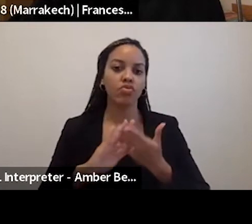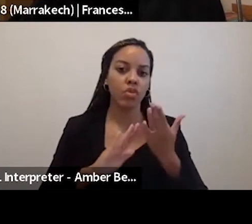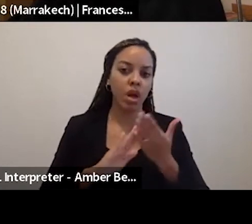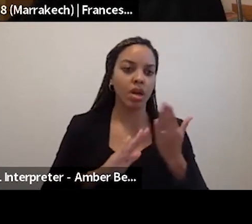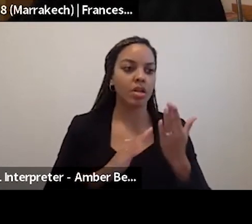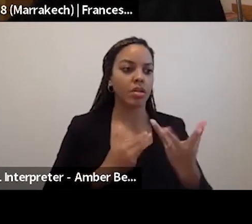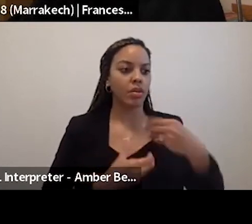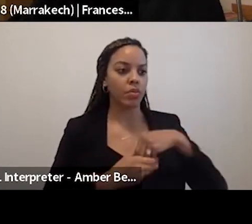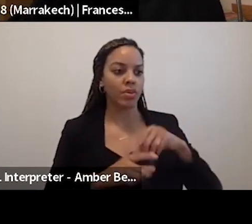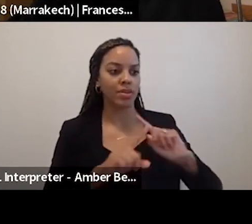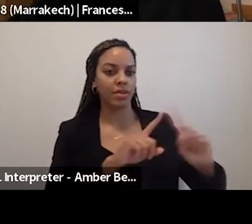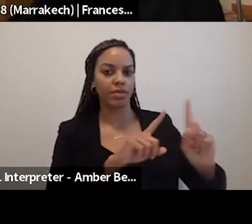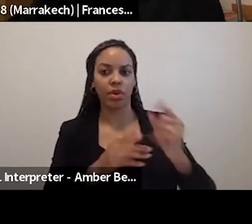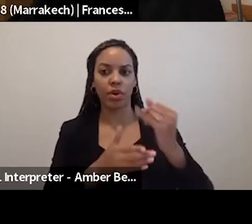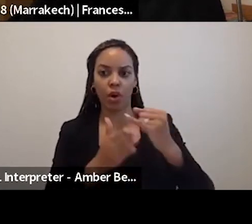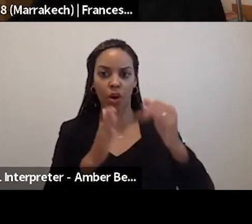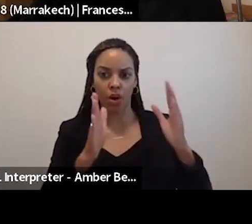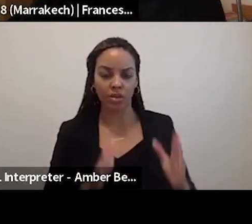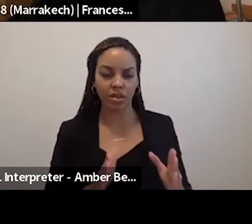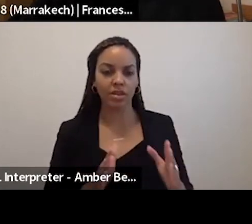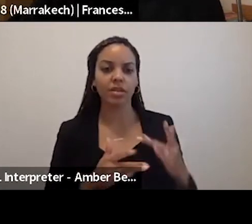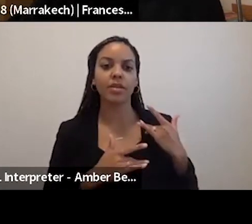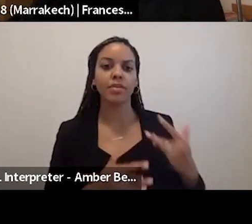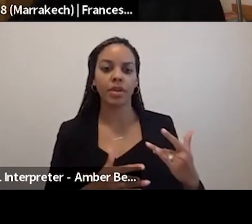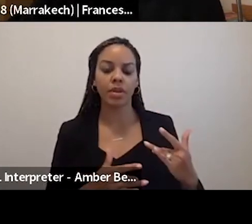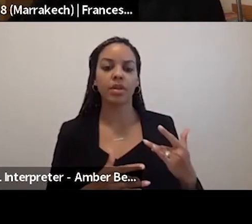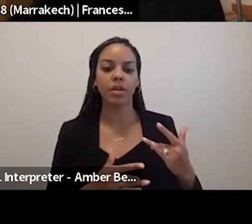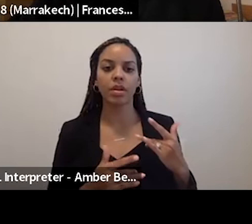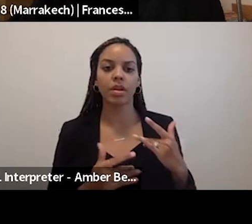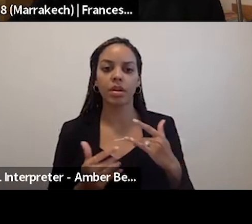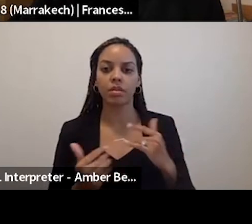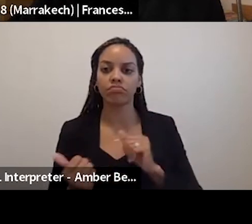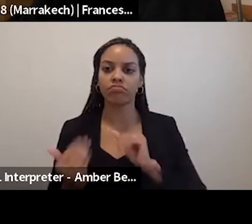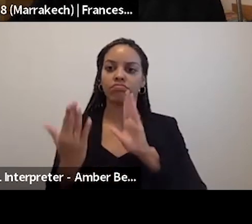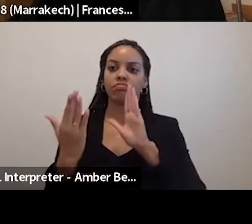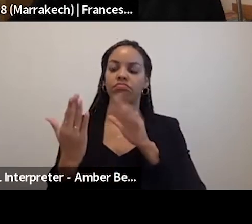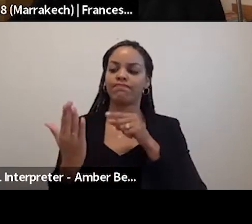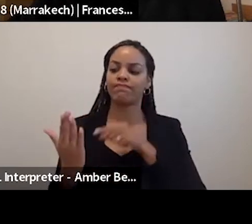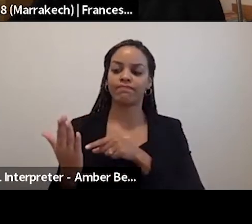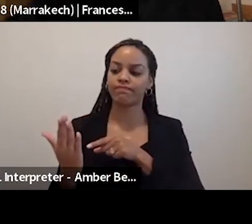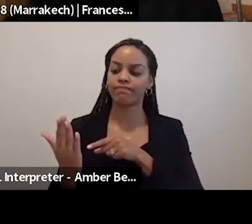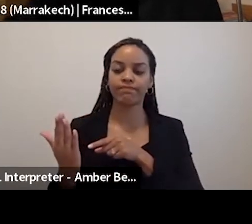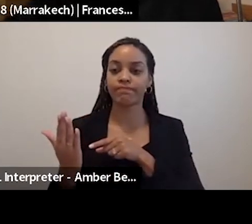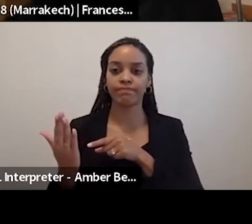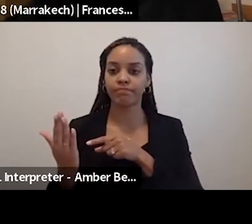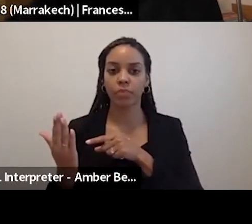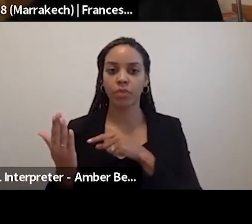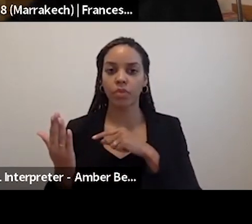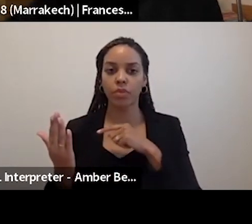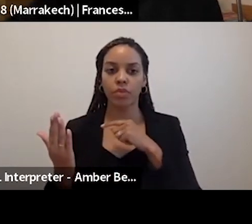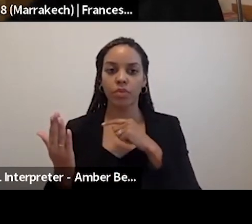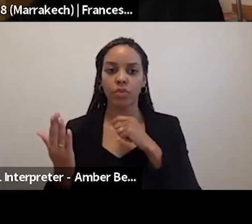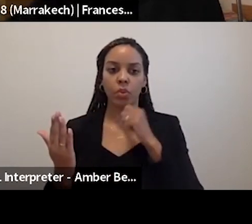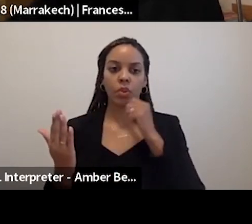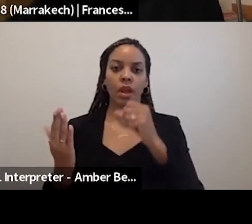has often been through an encounter that didn't necessarily that wasn't necessarily based